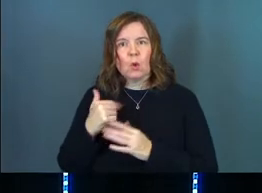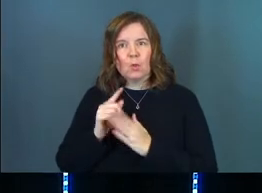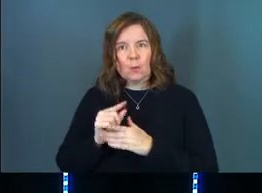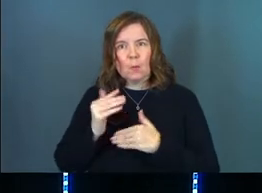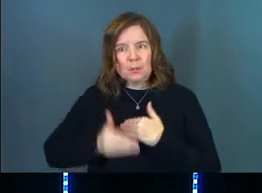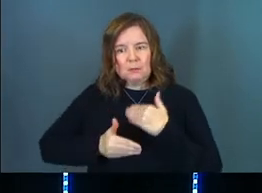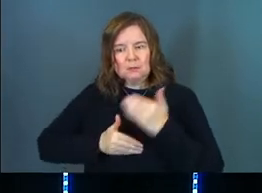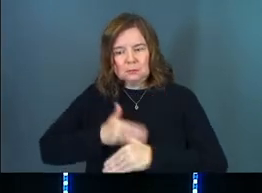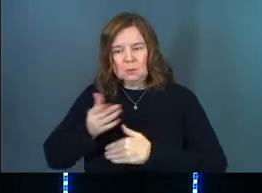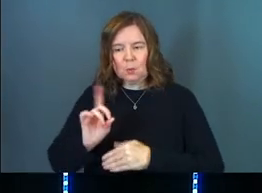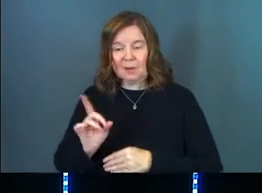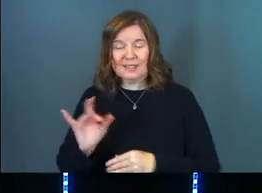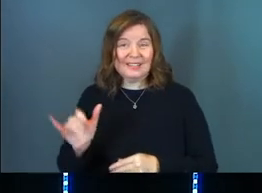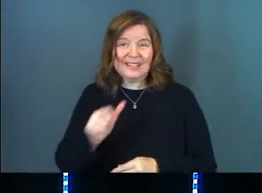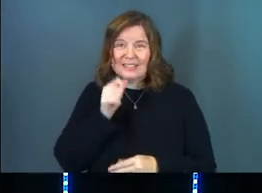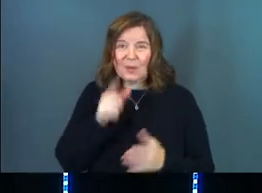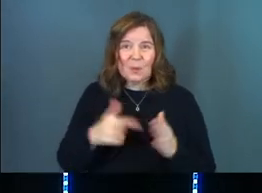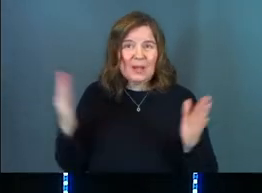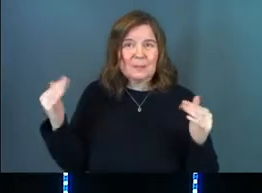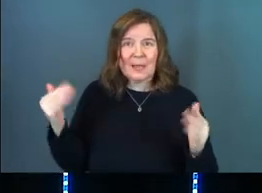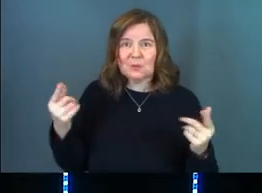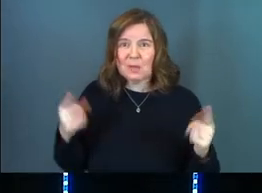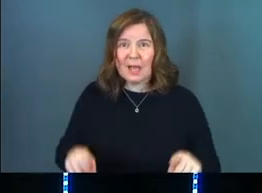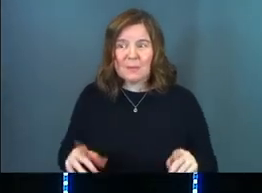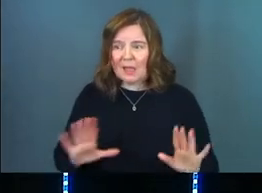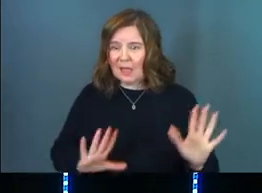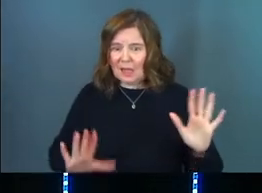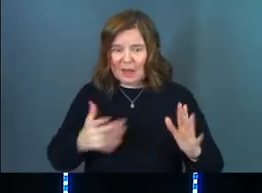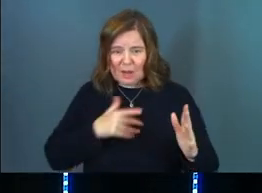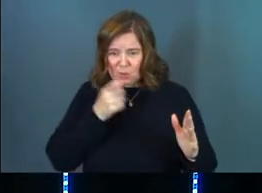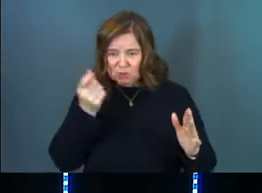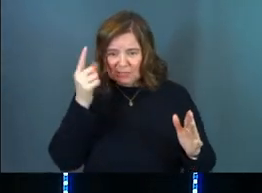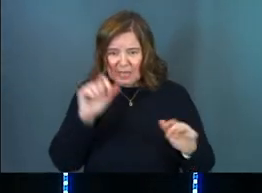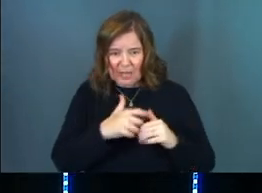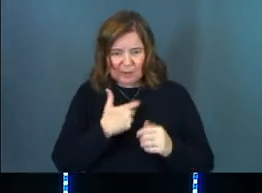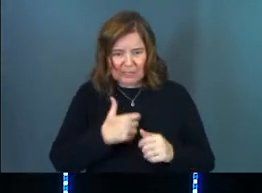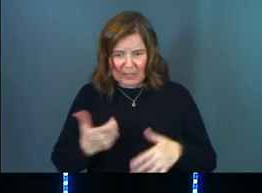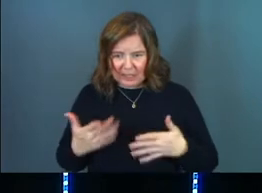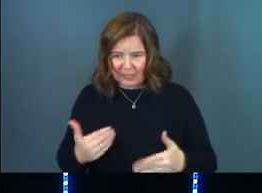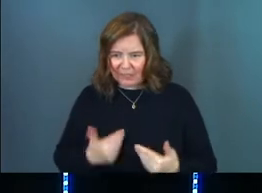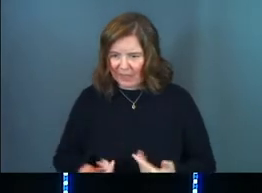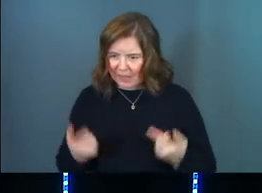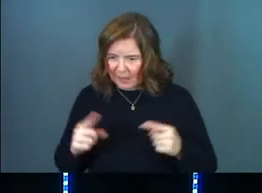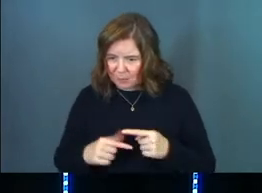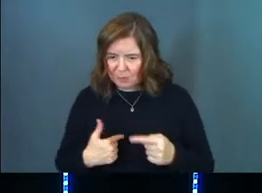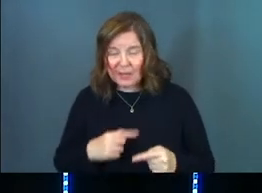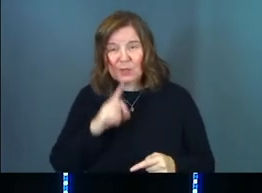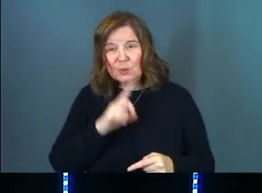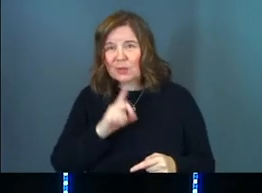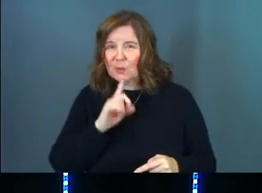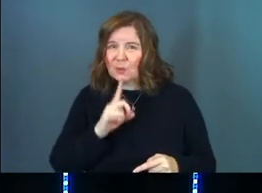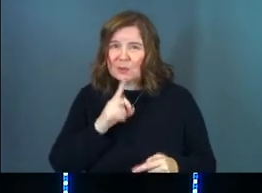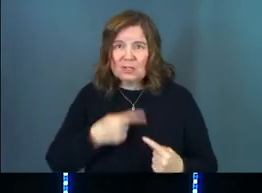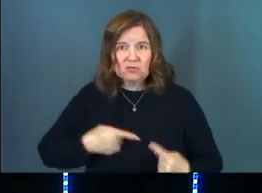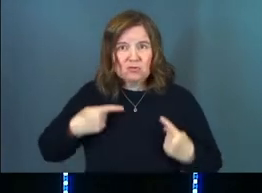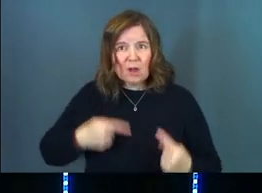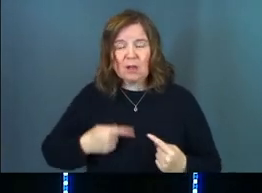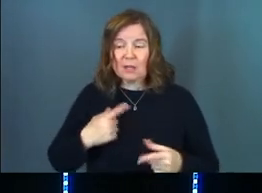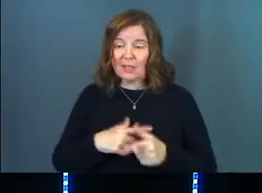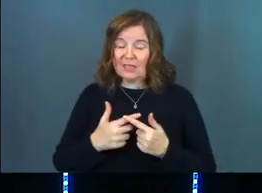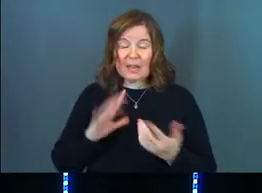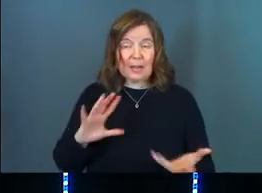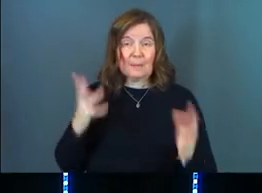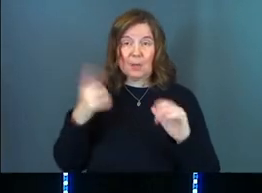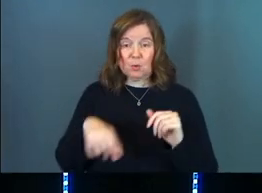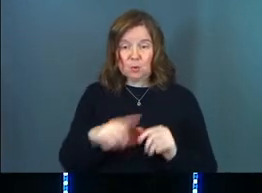those moments in your life where it's like, that's not what I expected to happen. And I don't understand how he could let that happen to me. And it's really, really a struggle. And